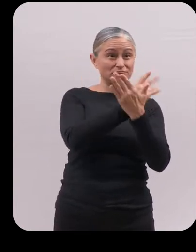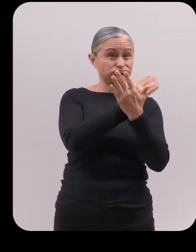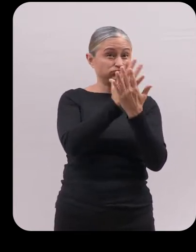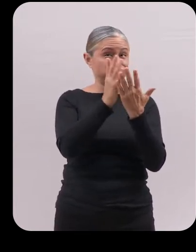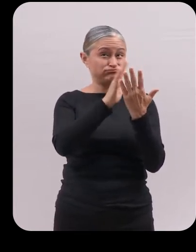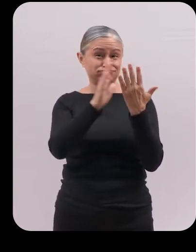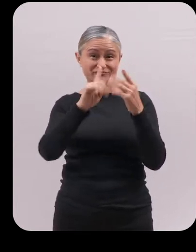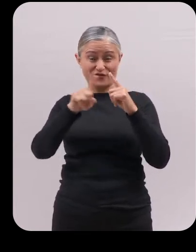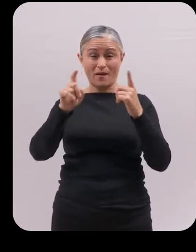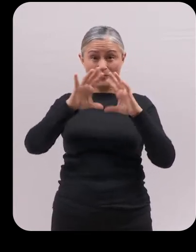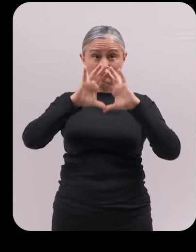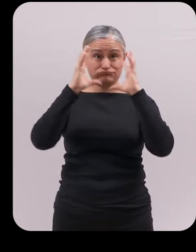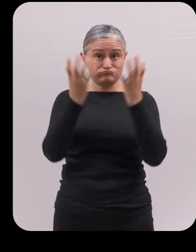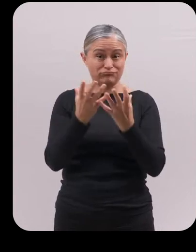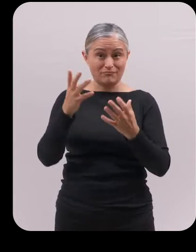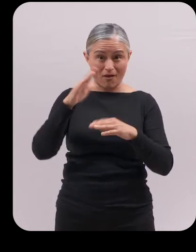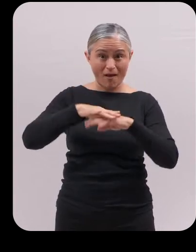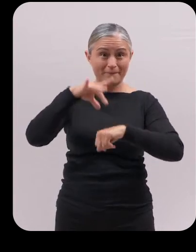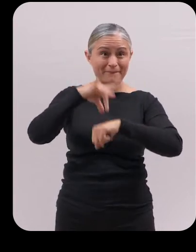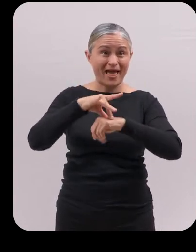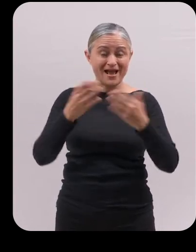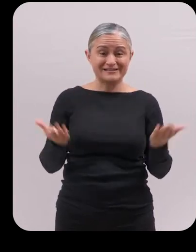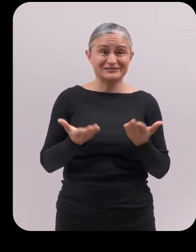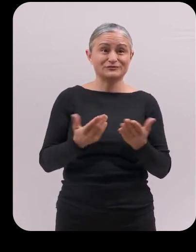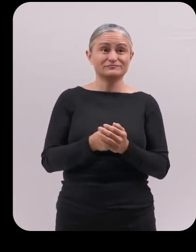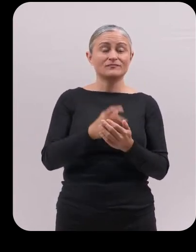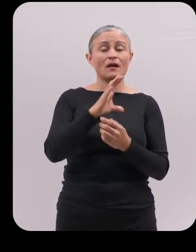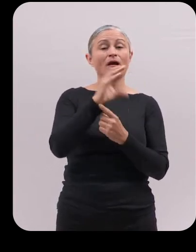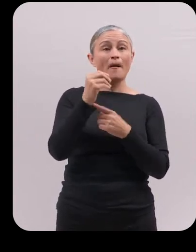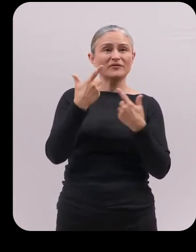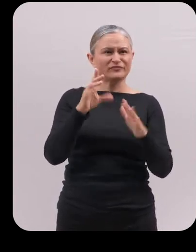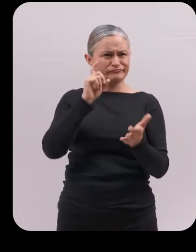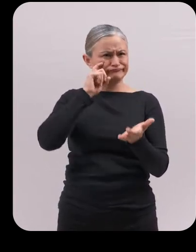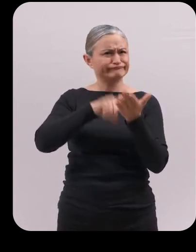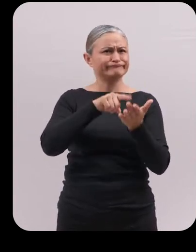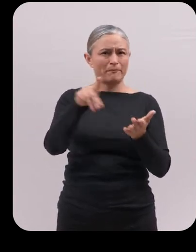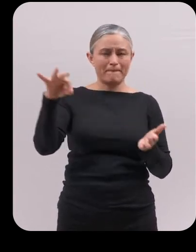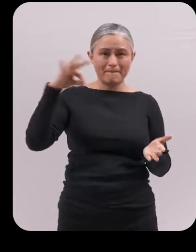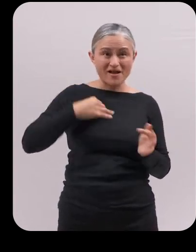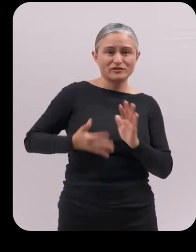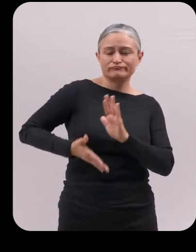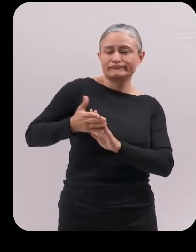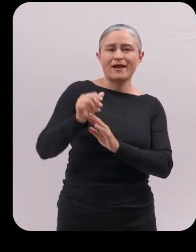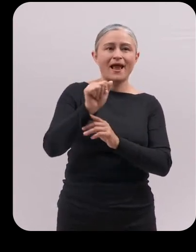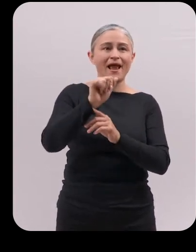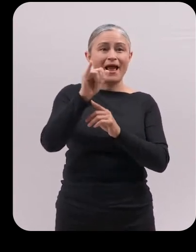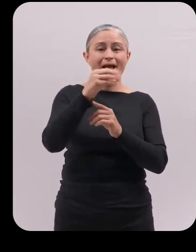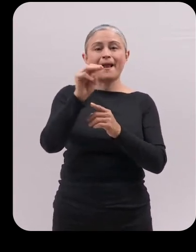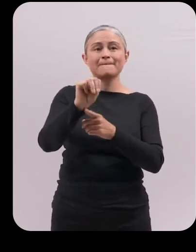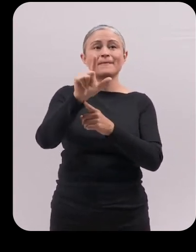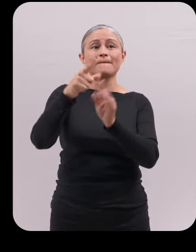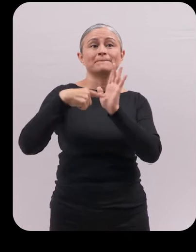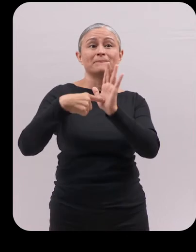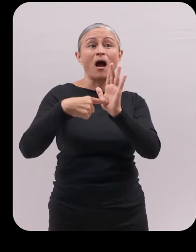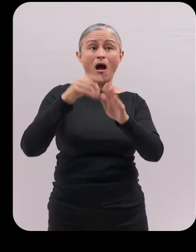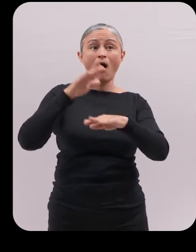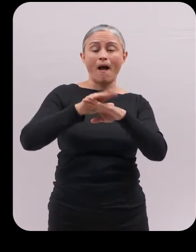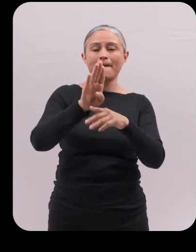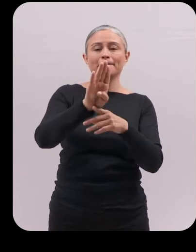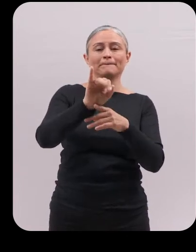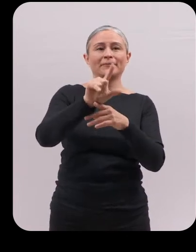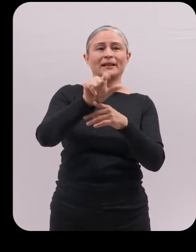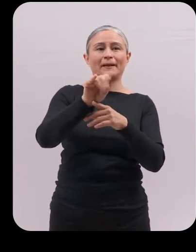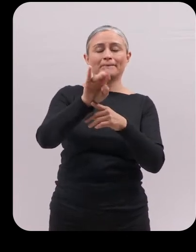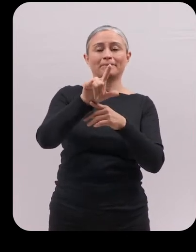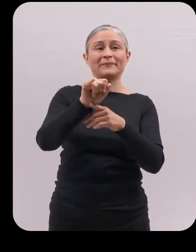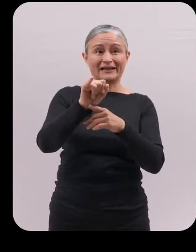on the planet. Companies are already seeing the benefits of running AI and ML models on device. Bilibili